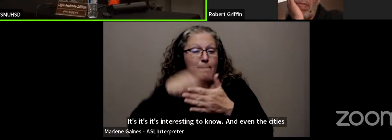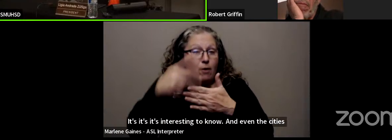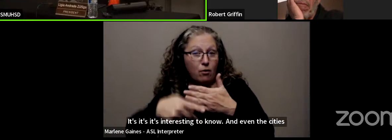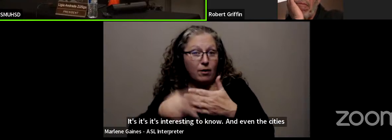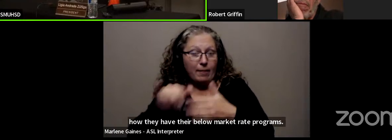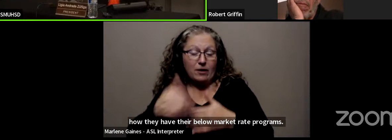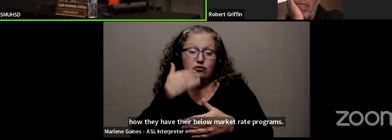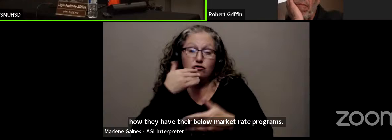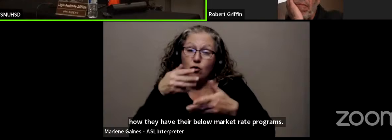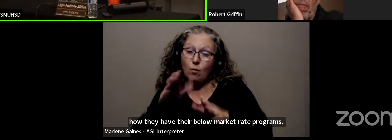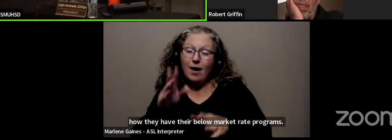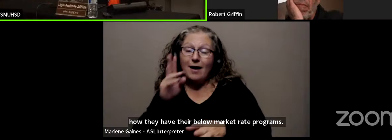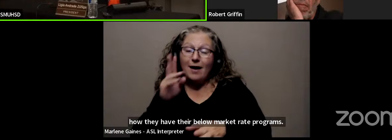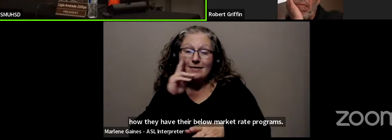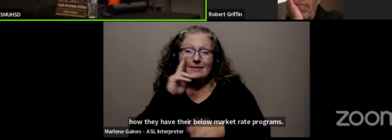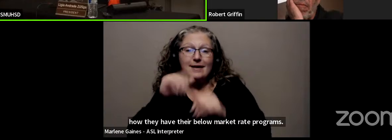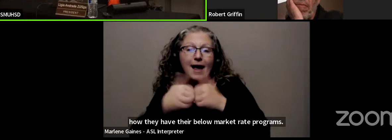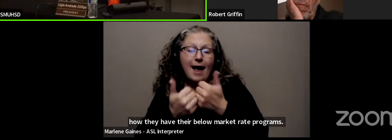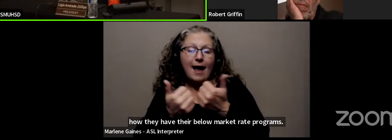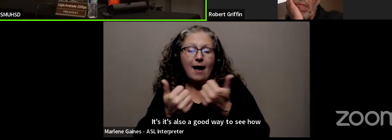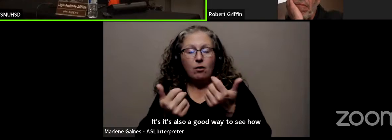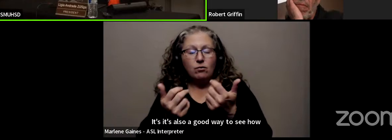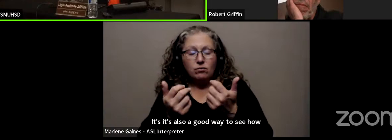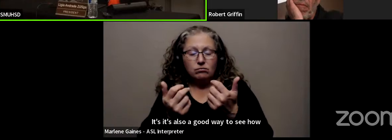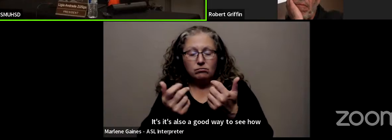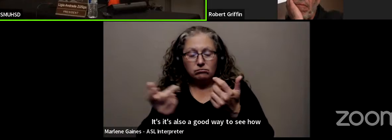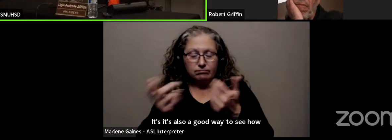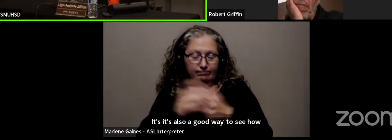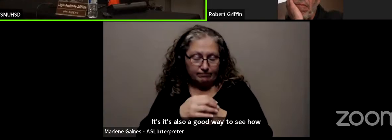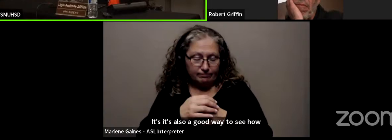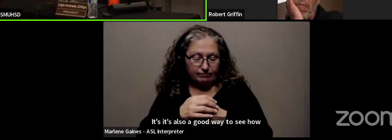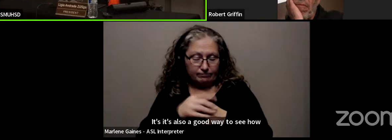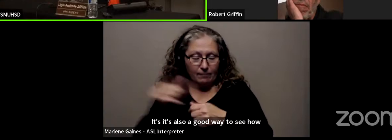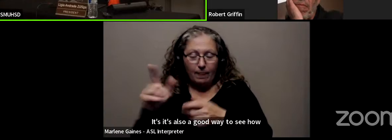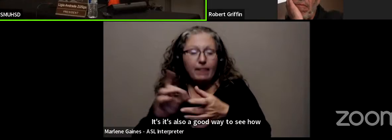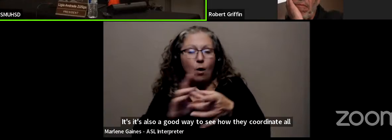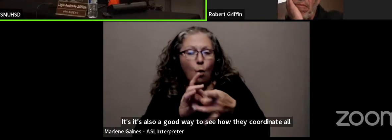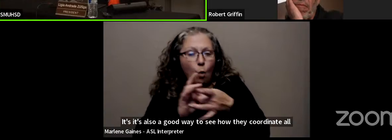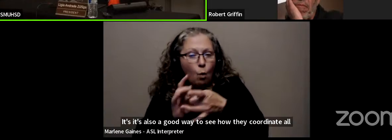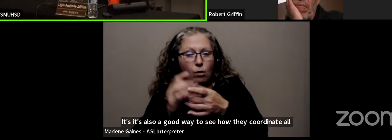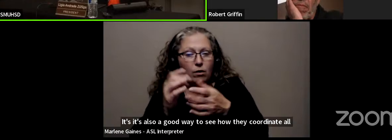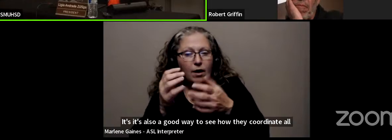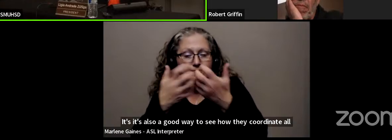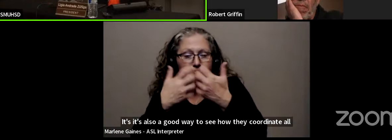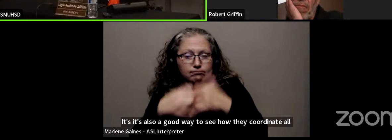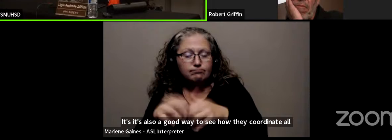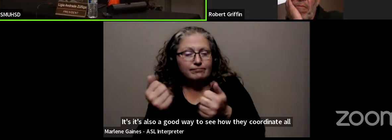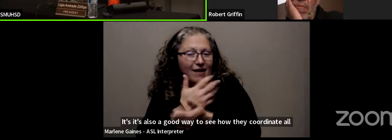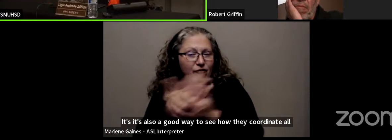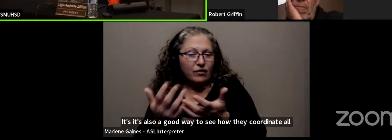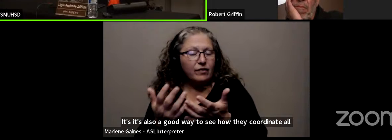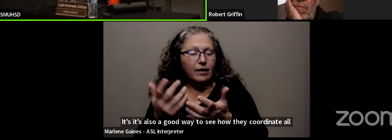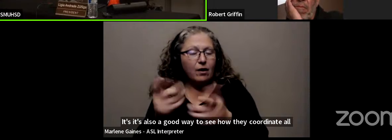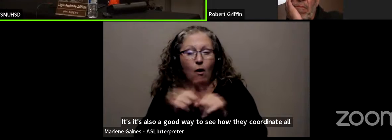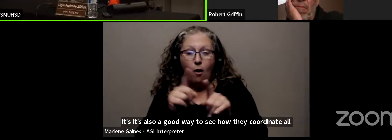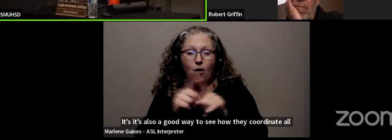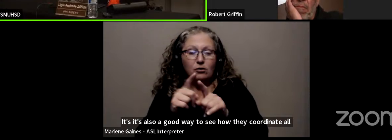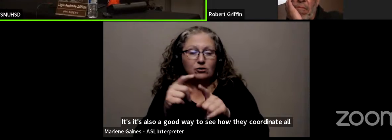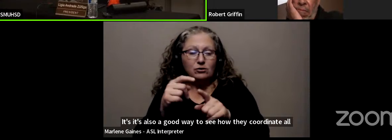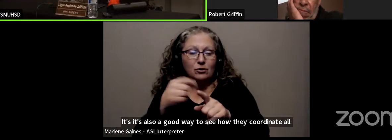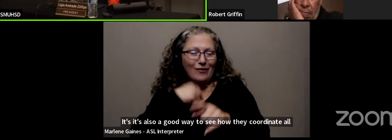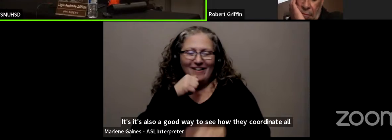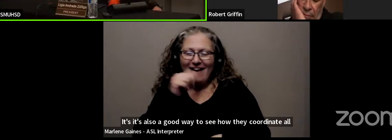good way to see how they coordinate all of that. We also are not landlords,